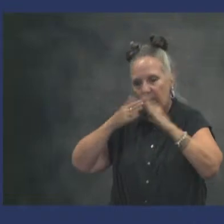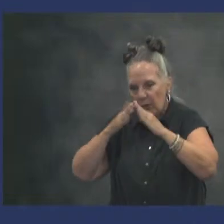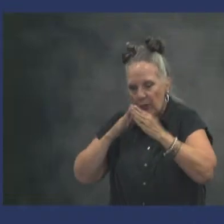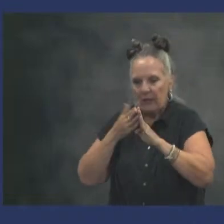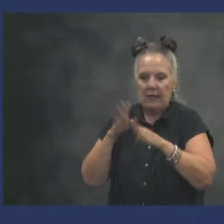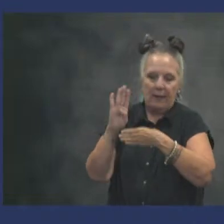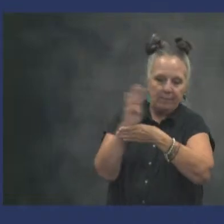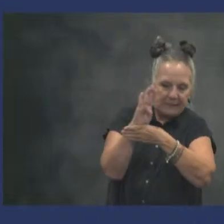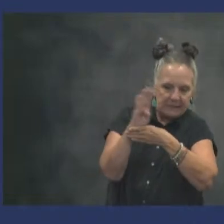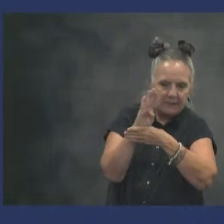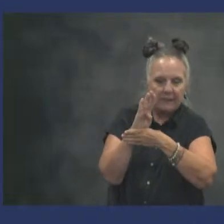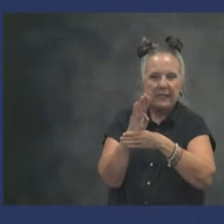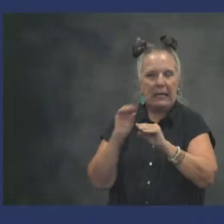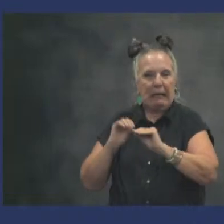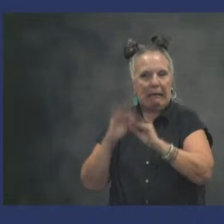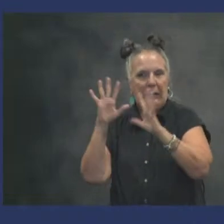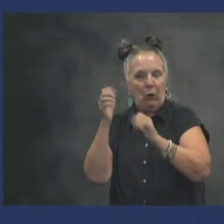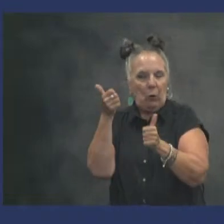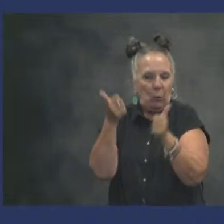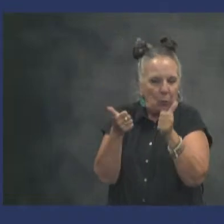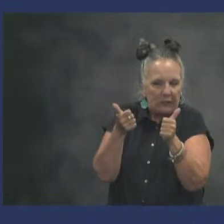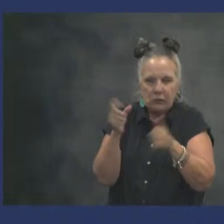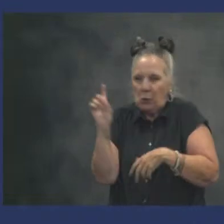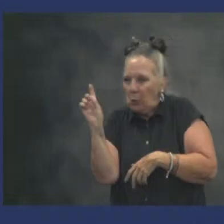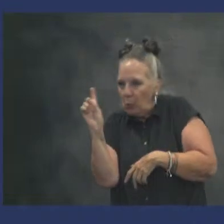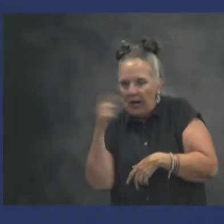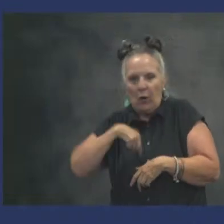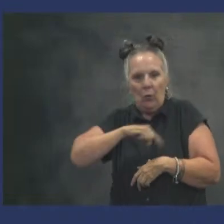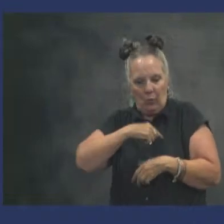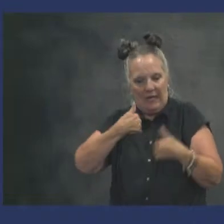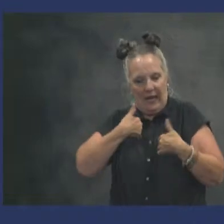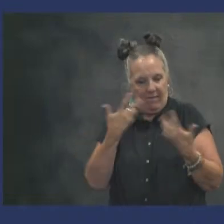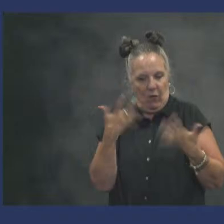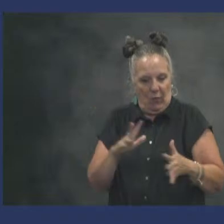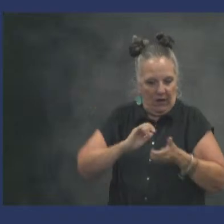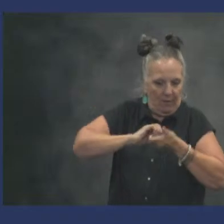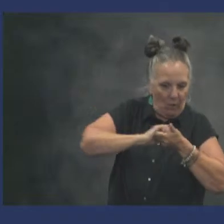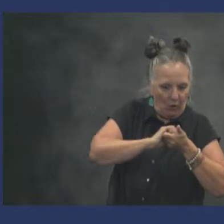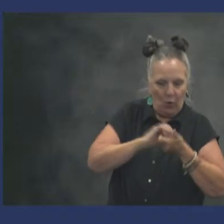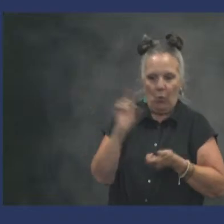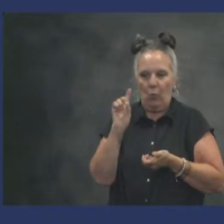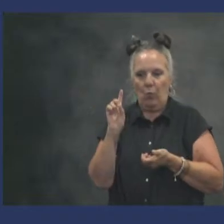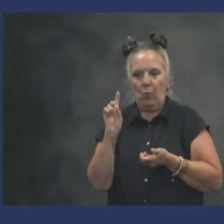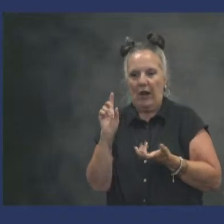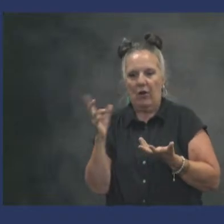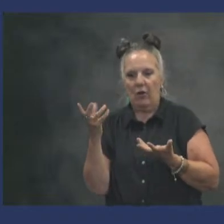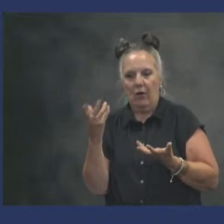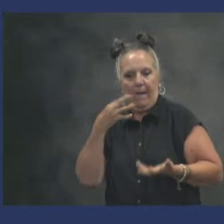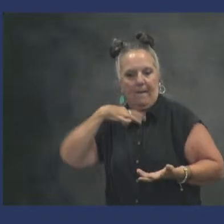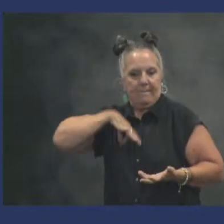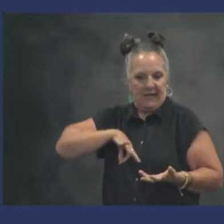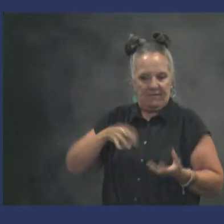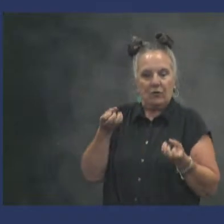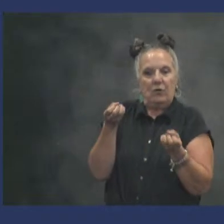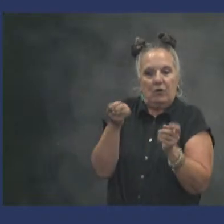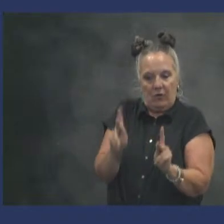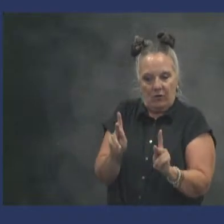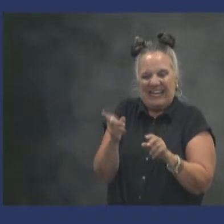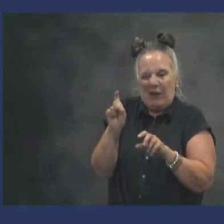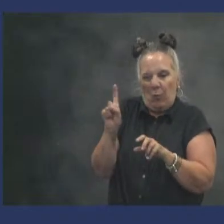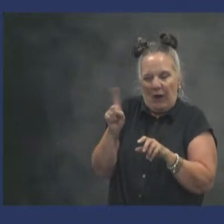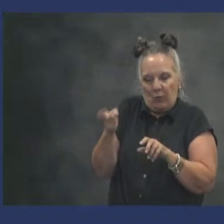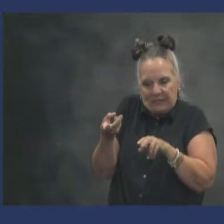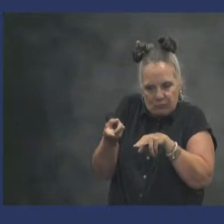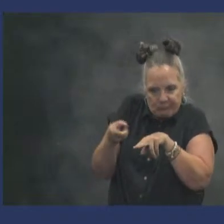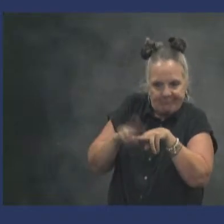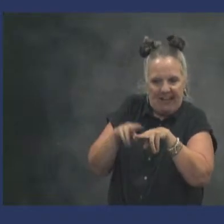clarifying which and where we have our existing partnerships and where there would be mutual beneficial opportunities to increase